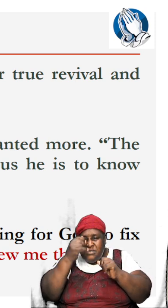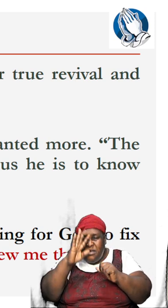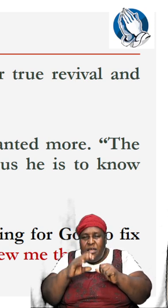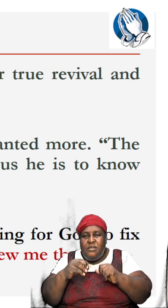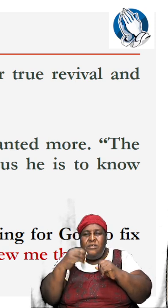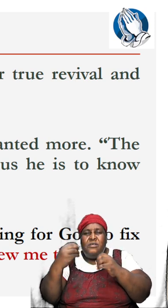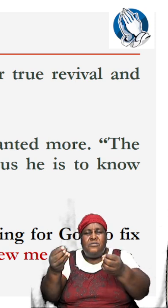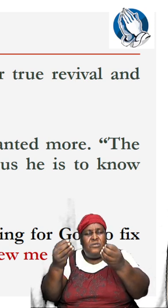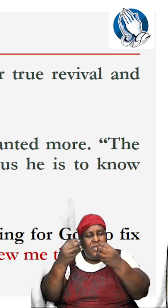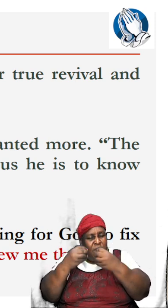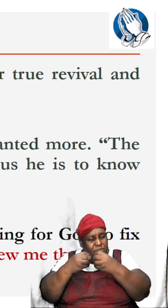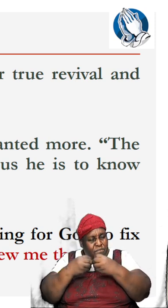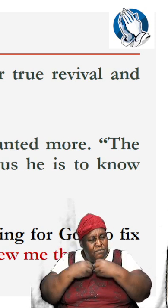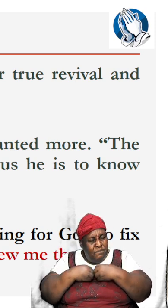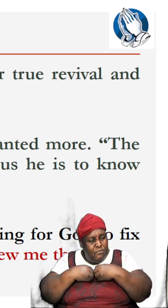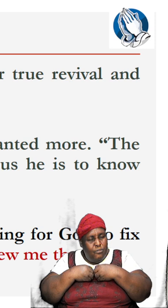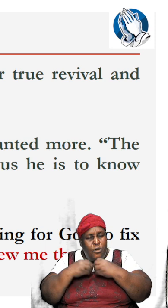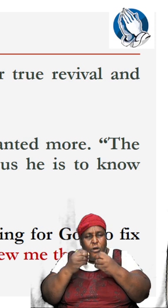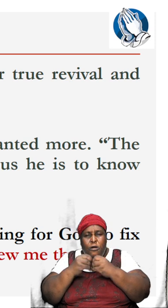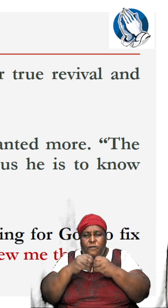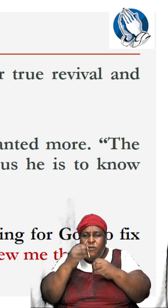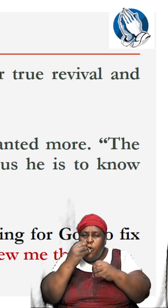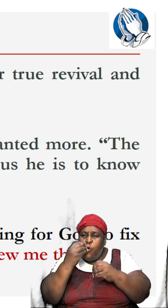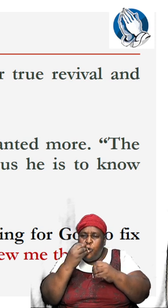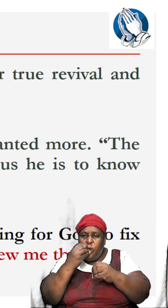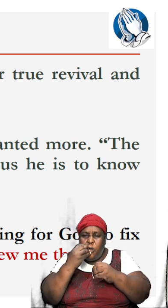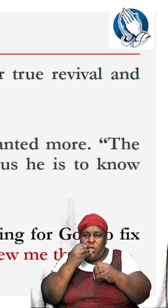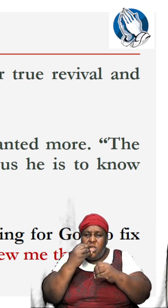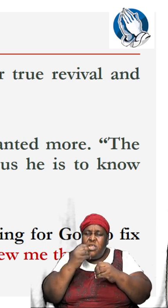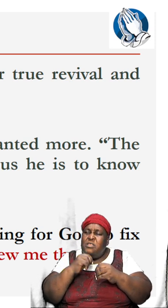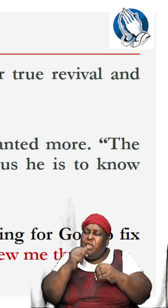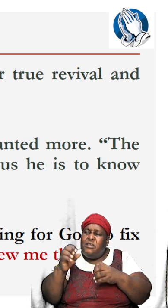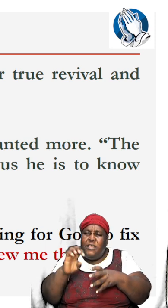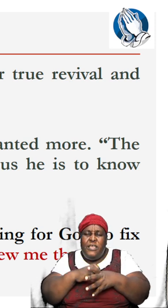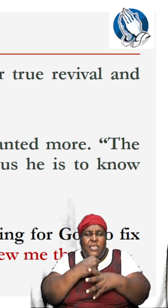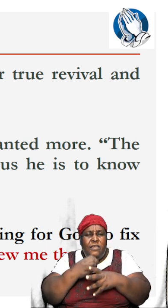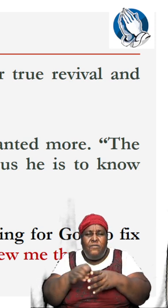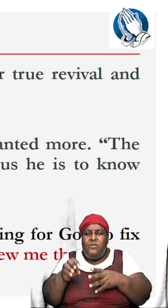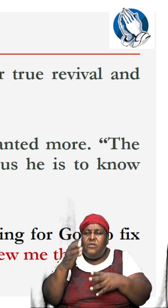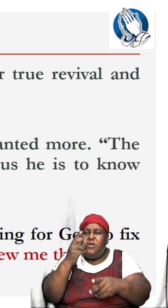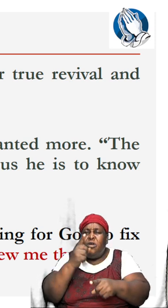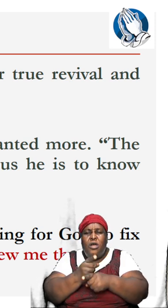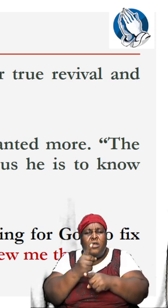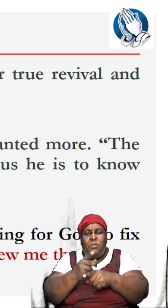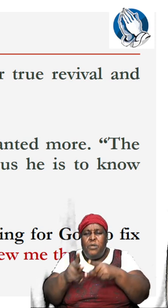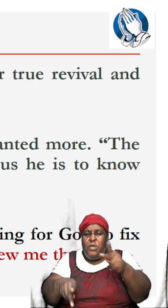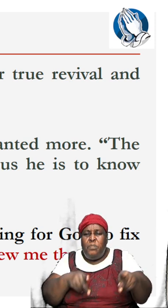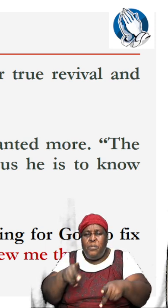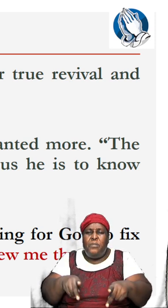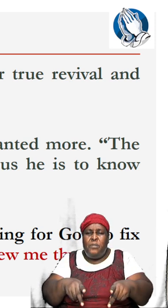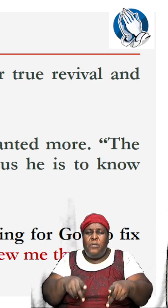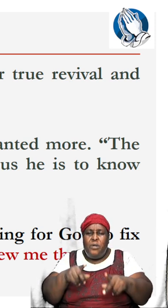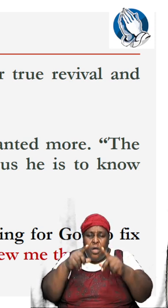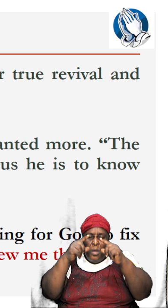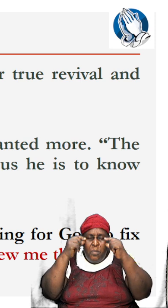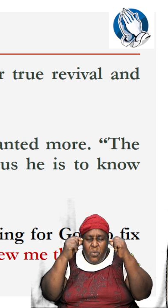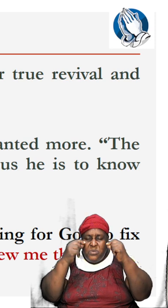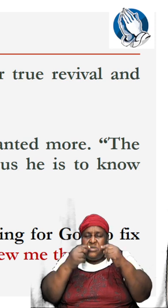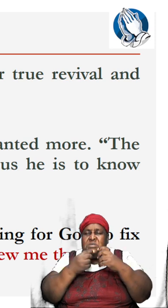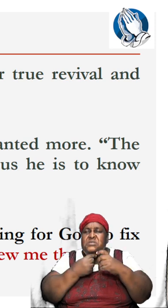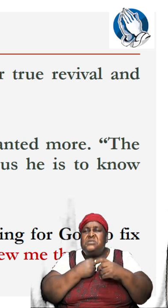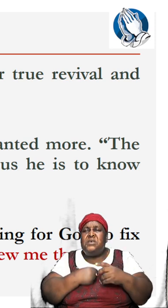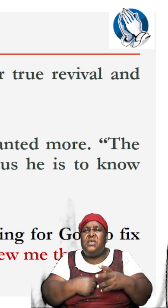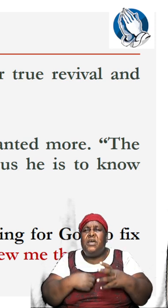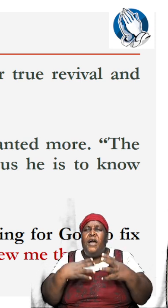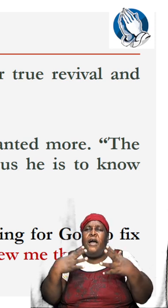him more food. He wasn't even asking God to correct the people. His desire, having